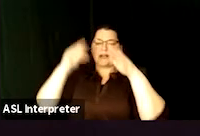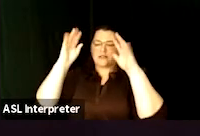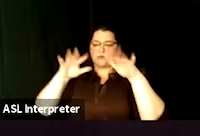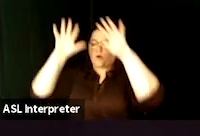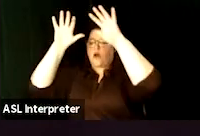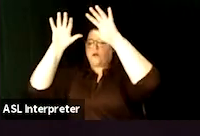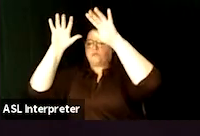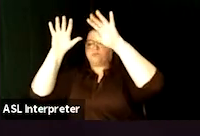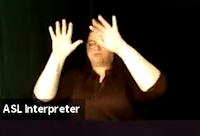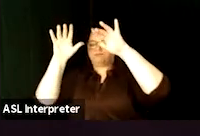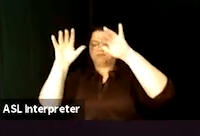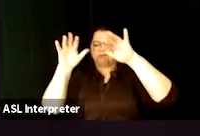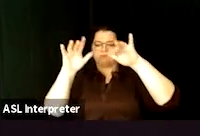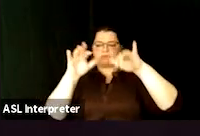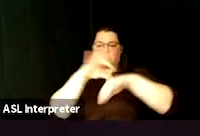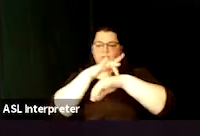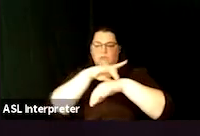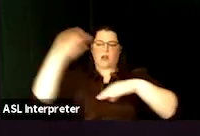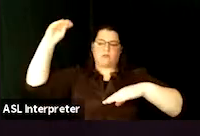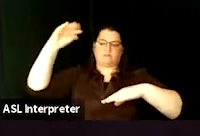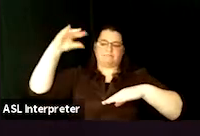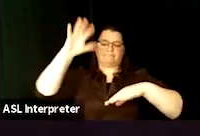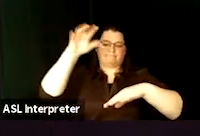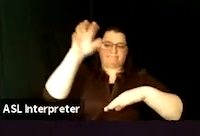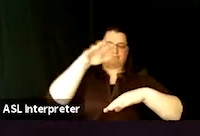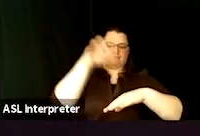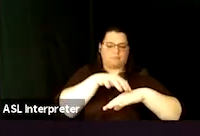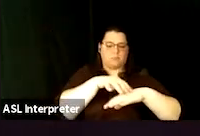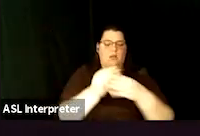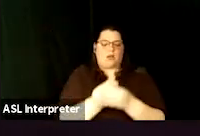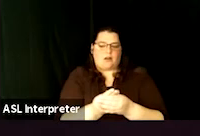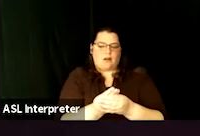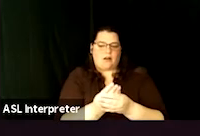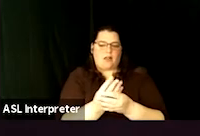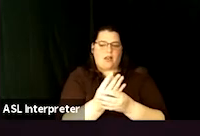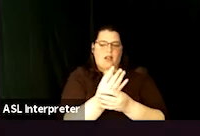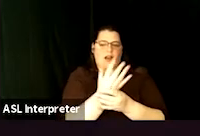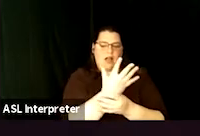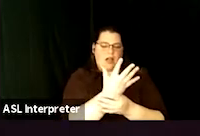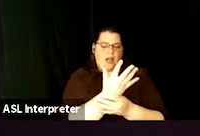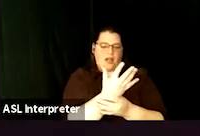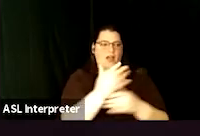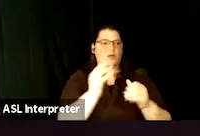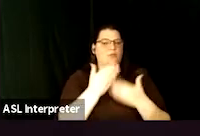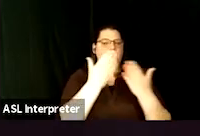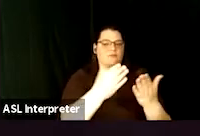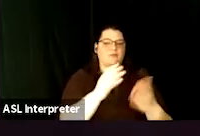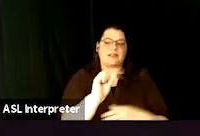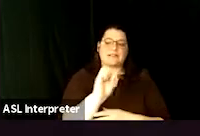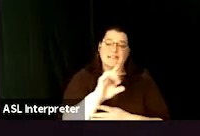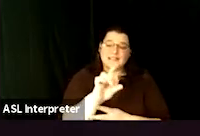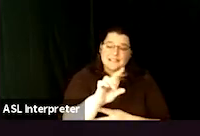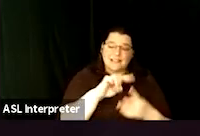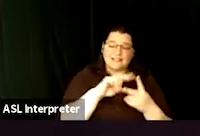it bring forth and sprout, giving seed to the sower and bread to the eater, so shall my word be